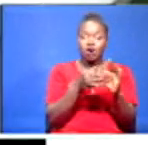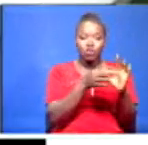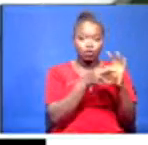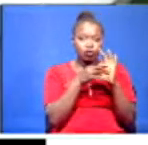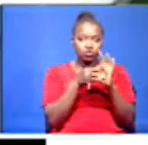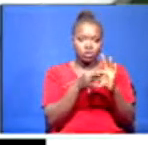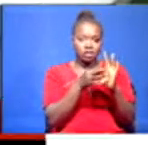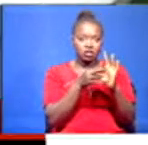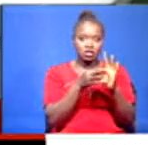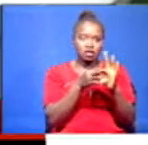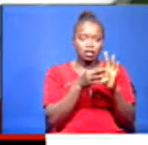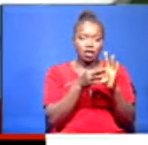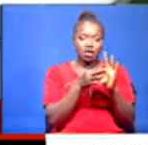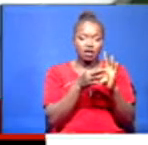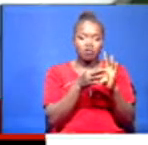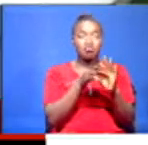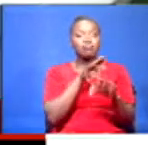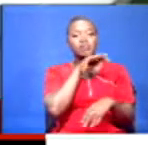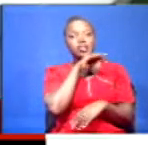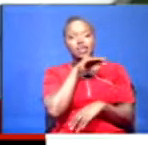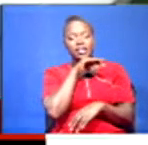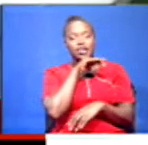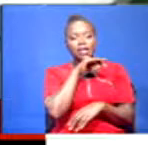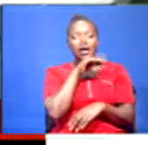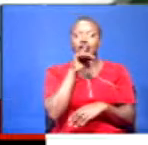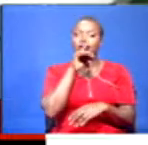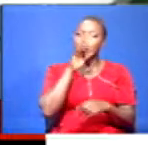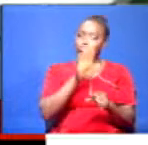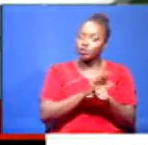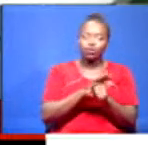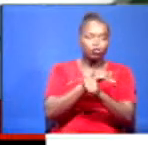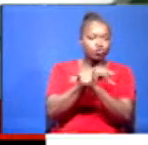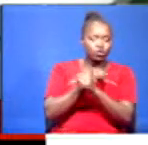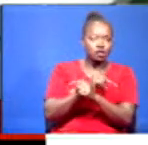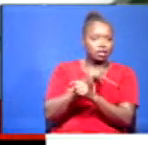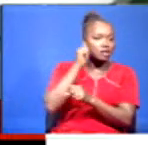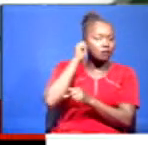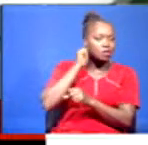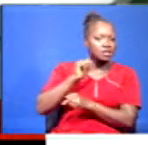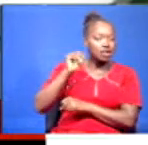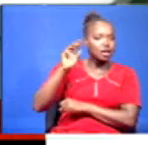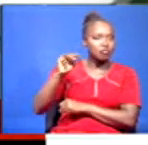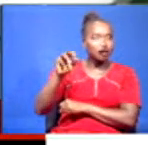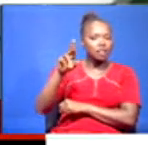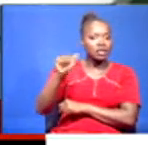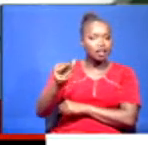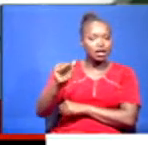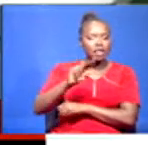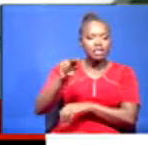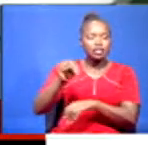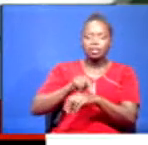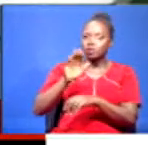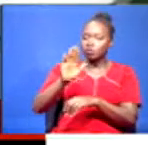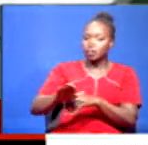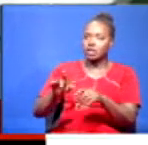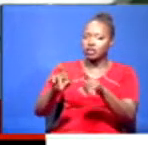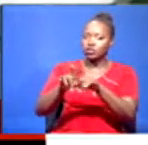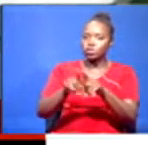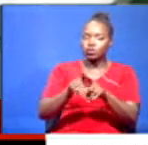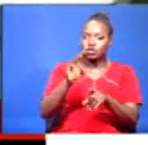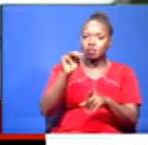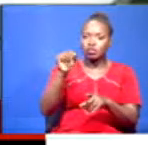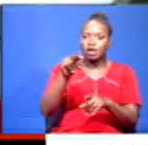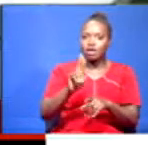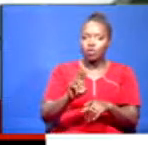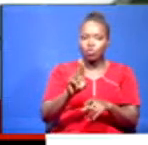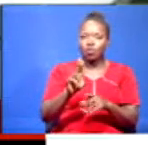Kenya Coalition flag bearer Raila Odinga vowed to protect the Maasai Mara National Reserve as well as the Mau complex